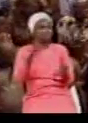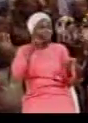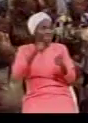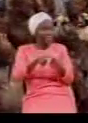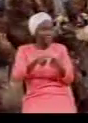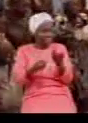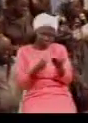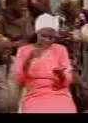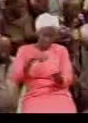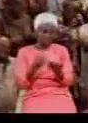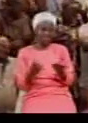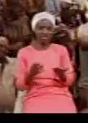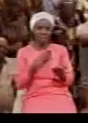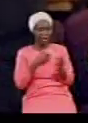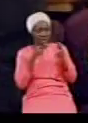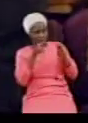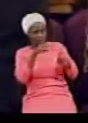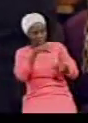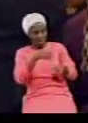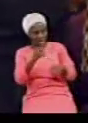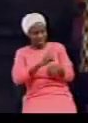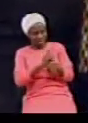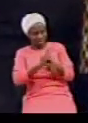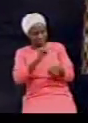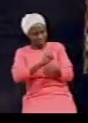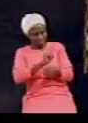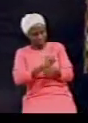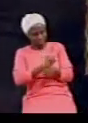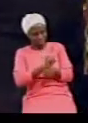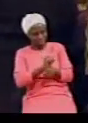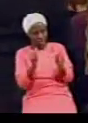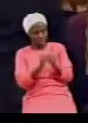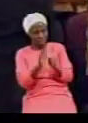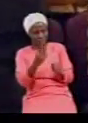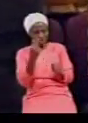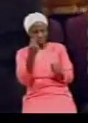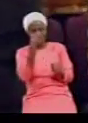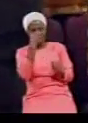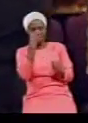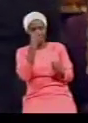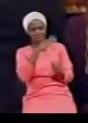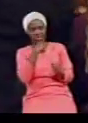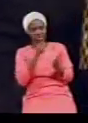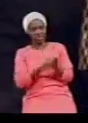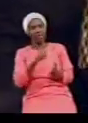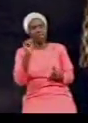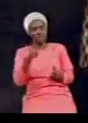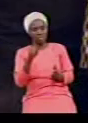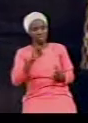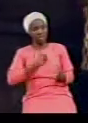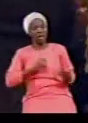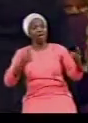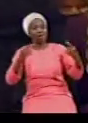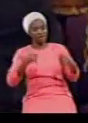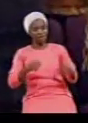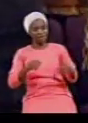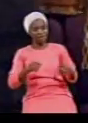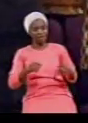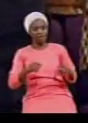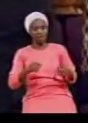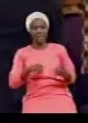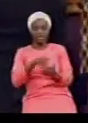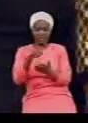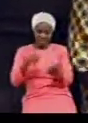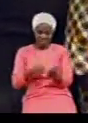and look at the duty, eyeball to eyeball, and say, yes, I come. This